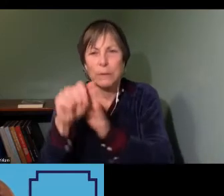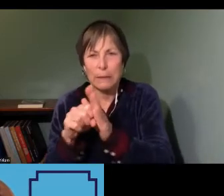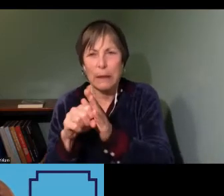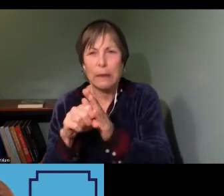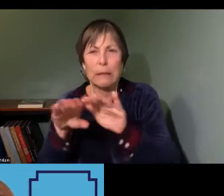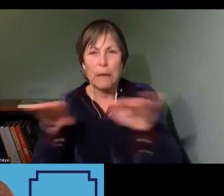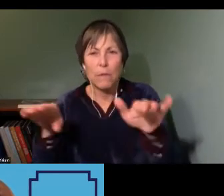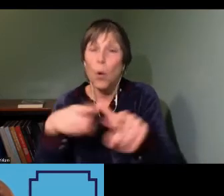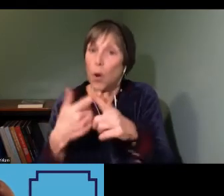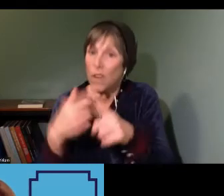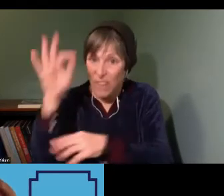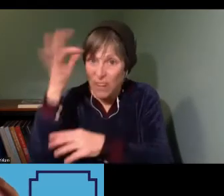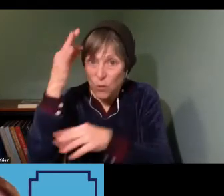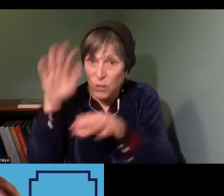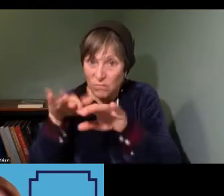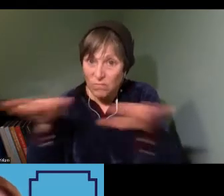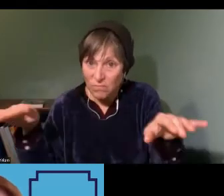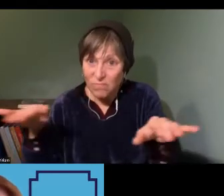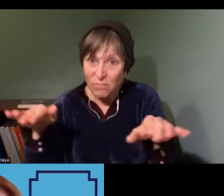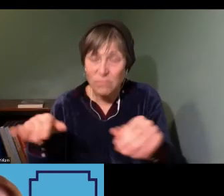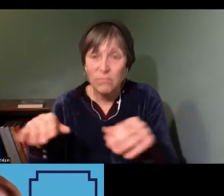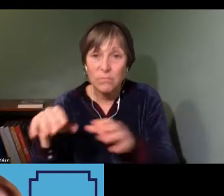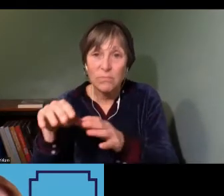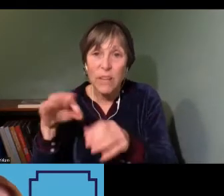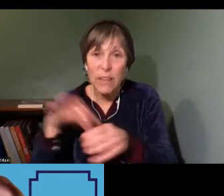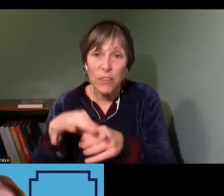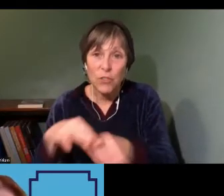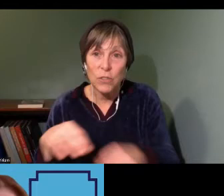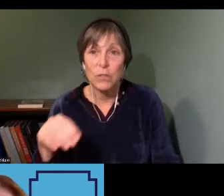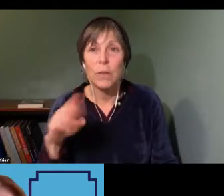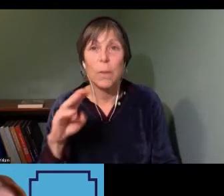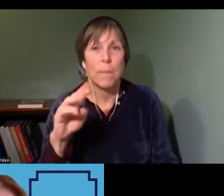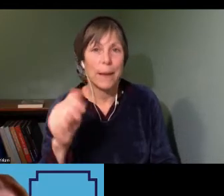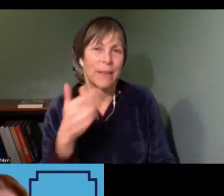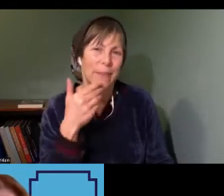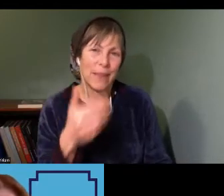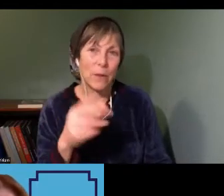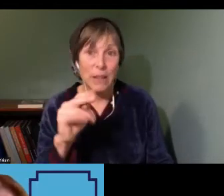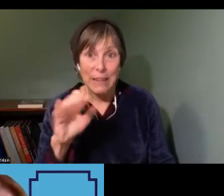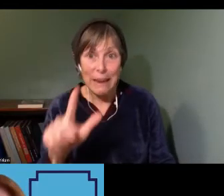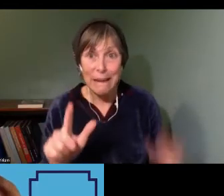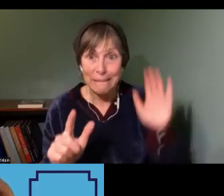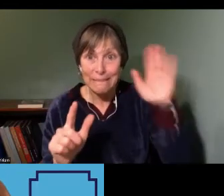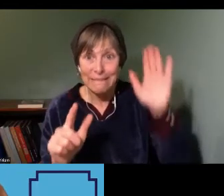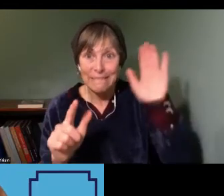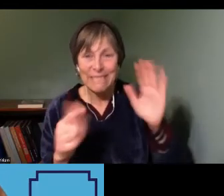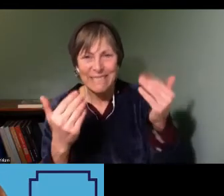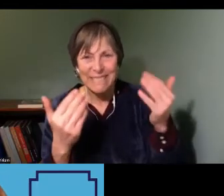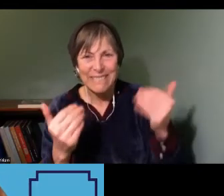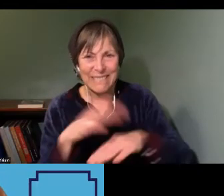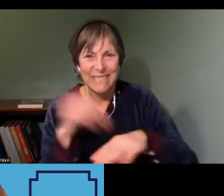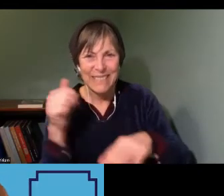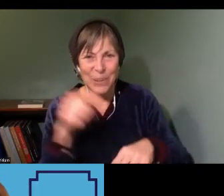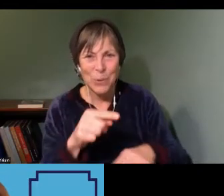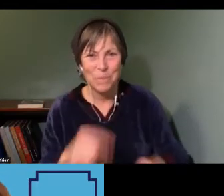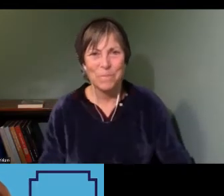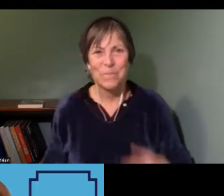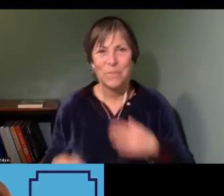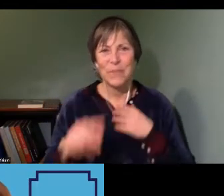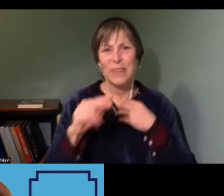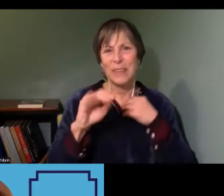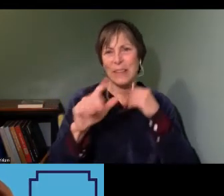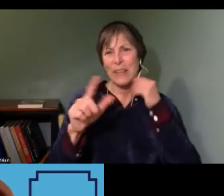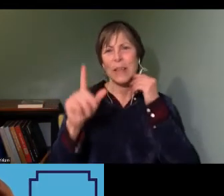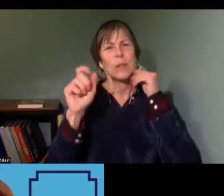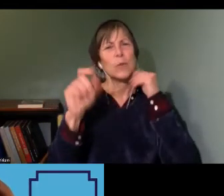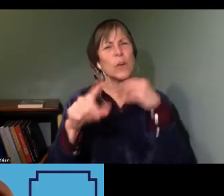elections thank you so much neil i know you have a question so i want to make sure to turn to you i just had a question about the